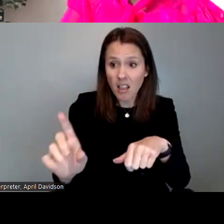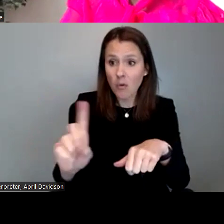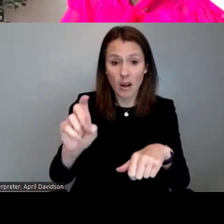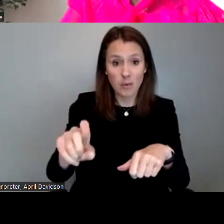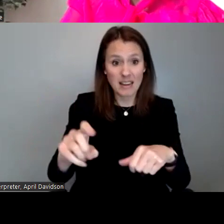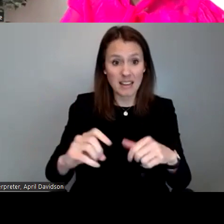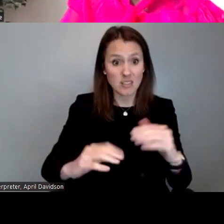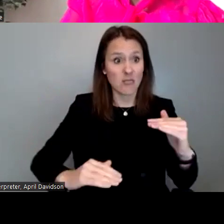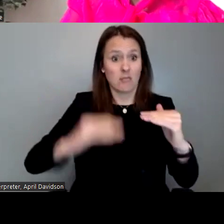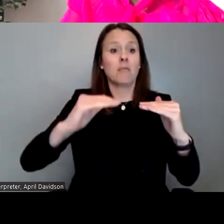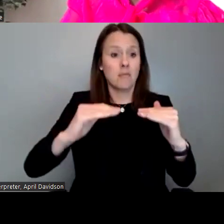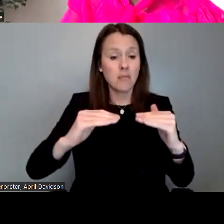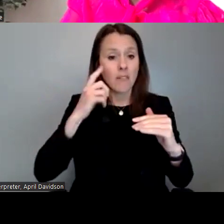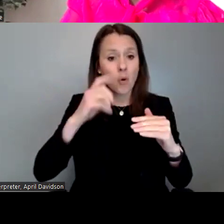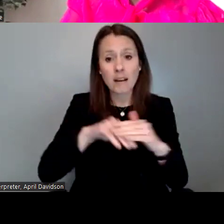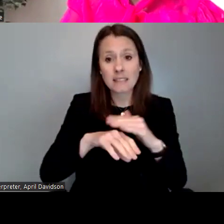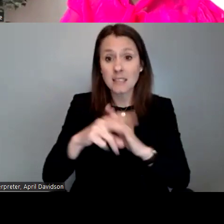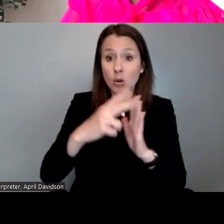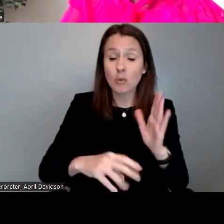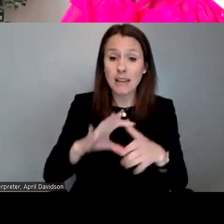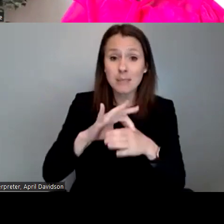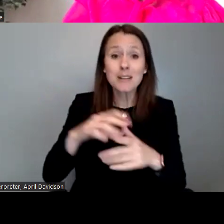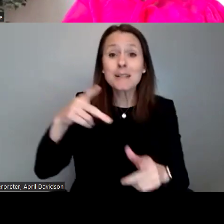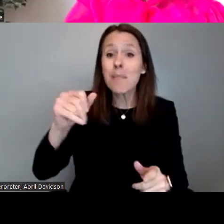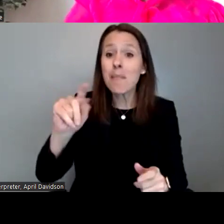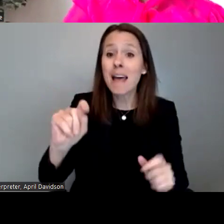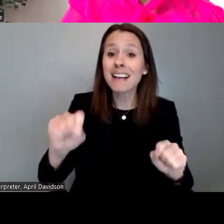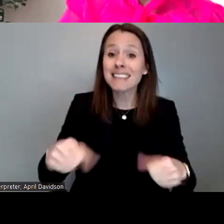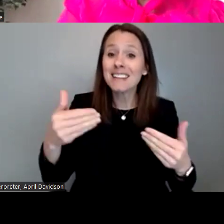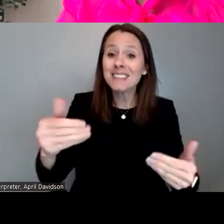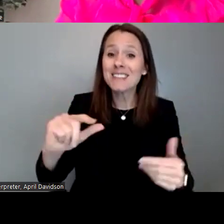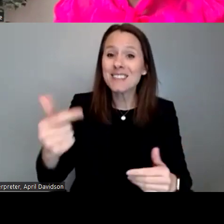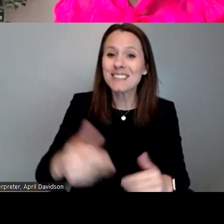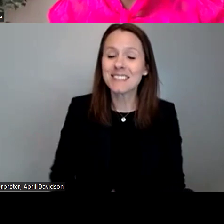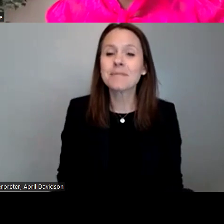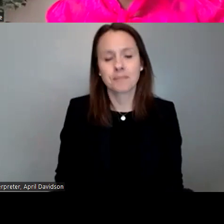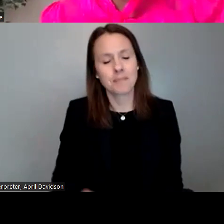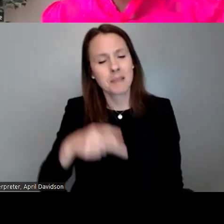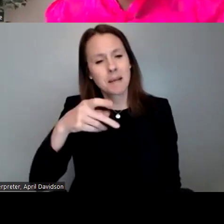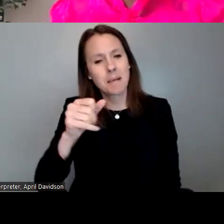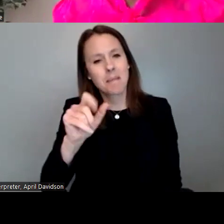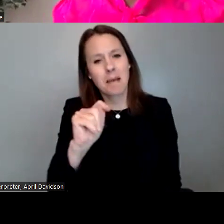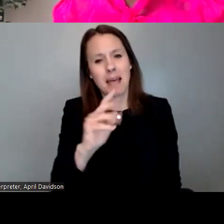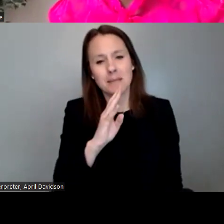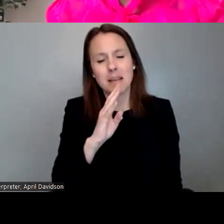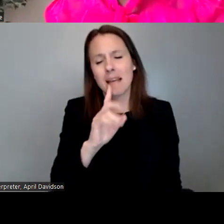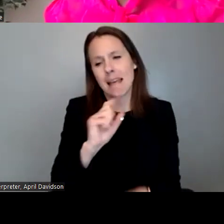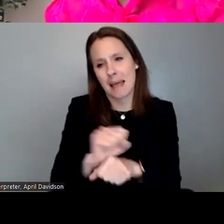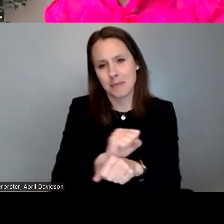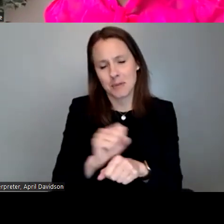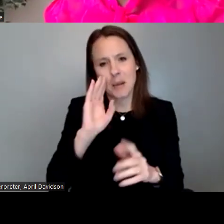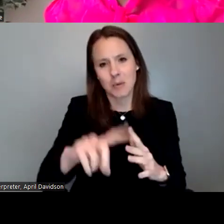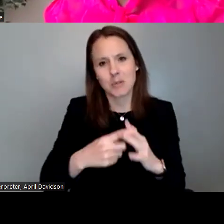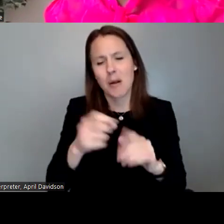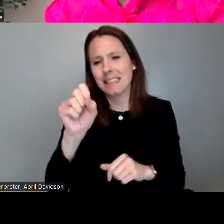to accessible reading materials? And Pat, perhaps we can start with you. So this is Pat speaking. Absolutely, there